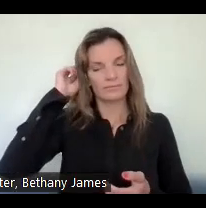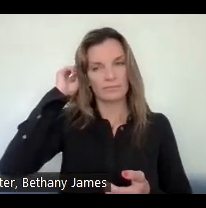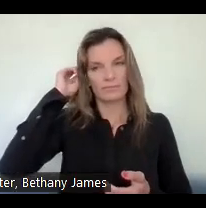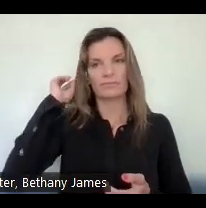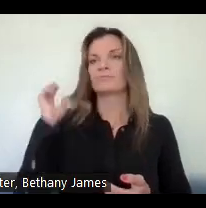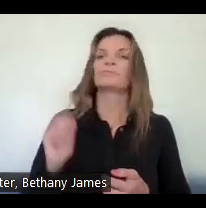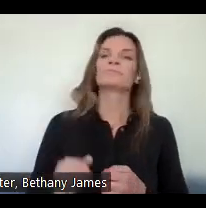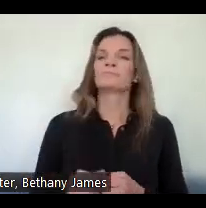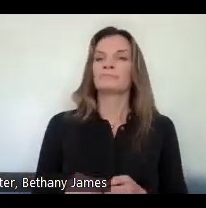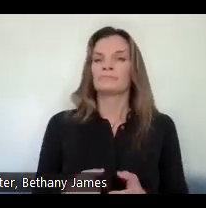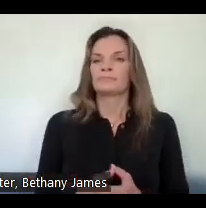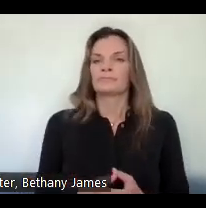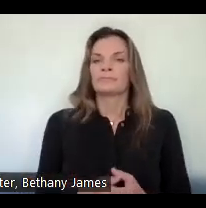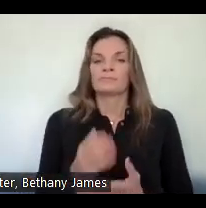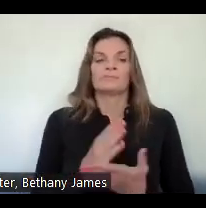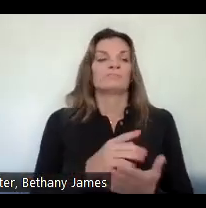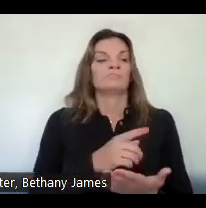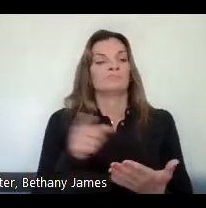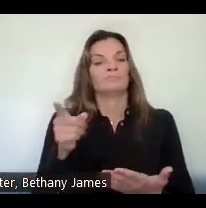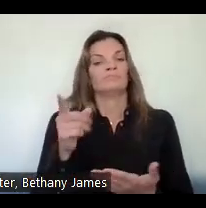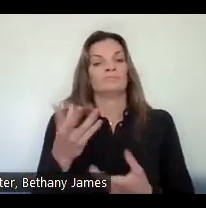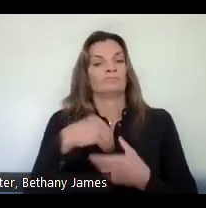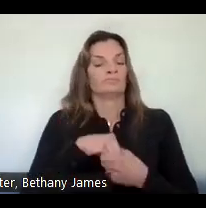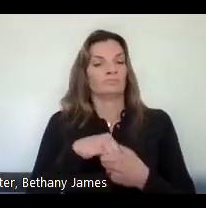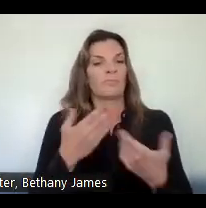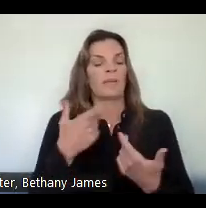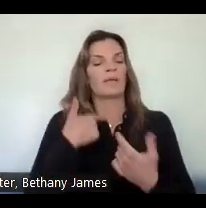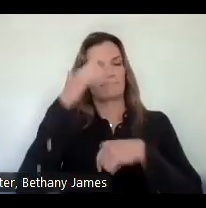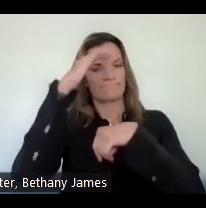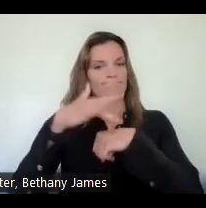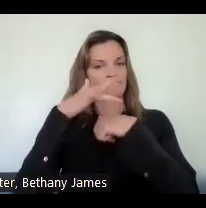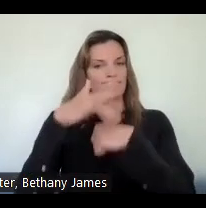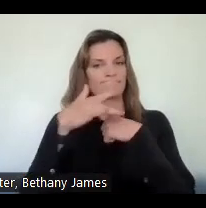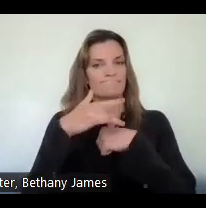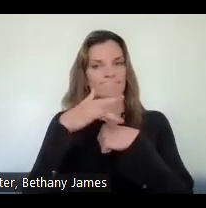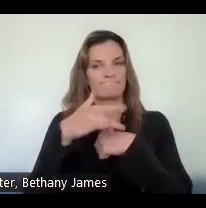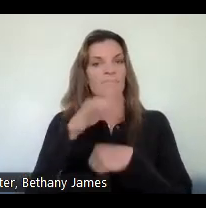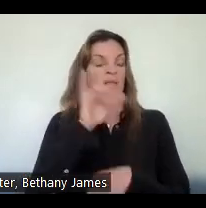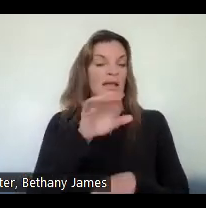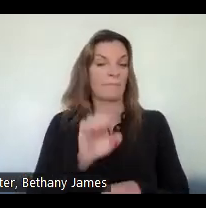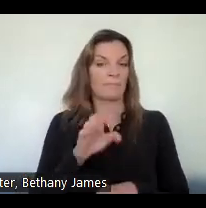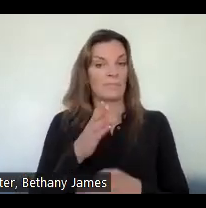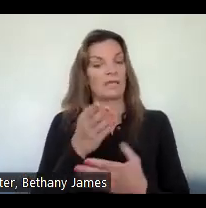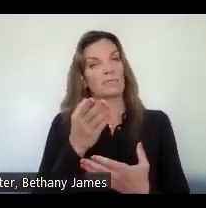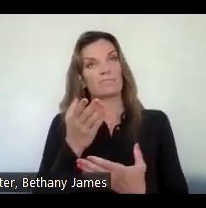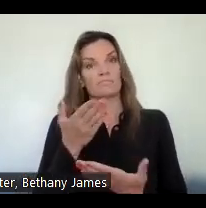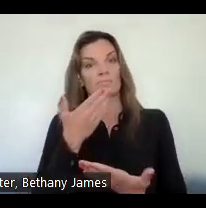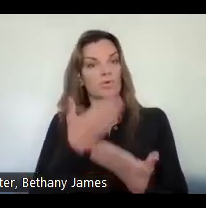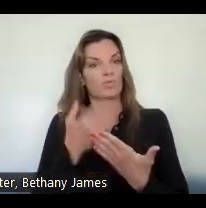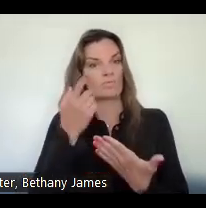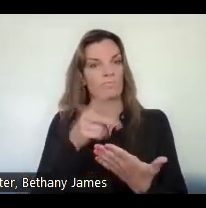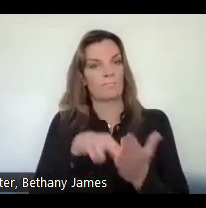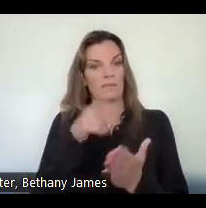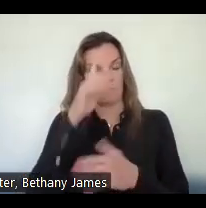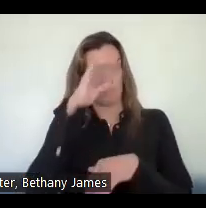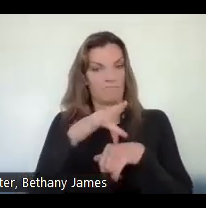certain individuals on the spectrum may have like hyperfixation on certain topics. Again, that could be a barrier for someone, but for others, they